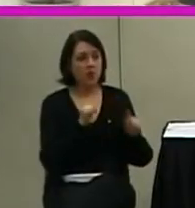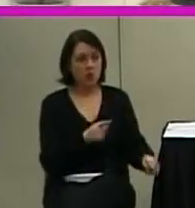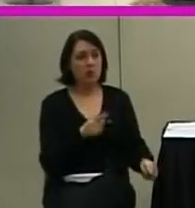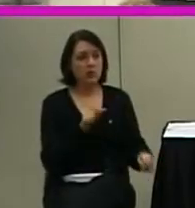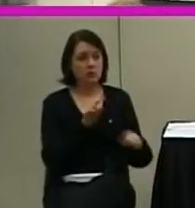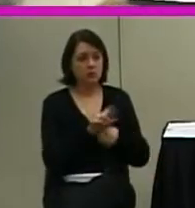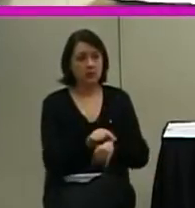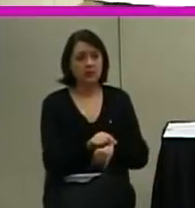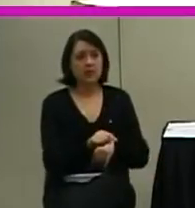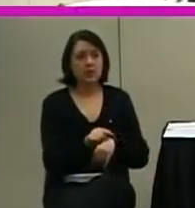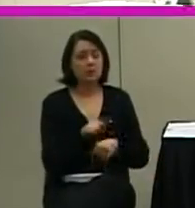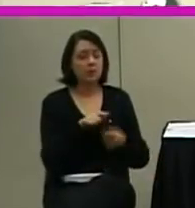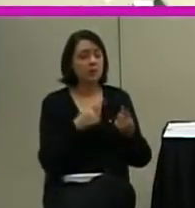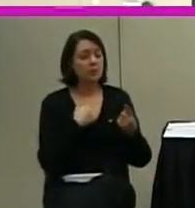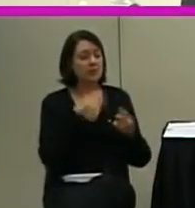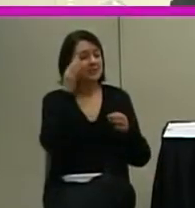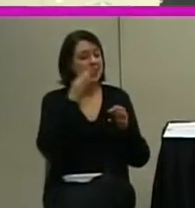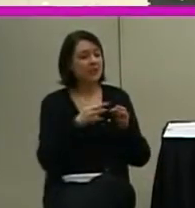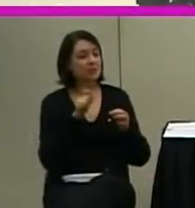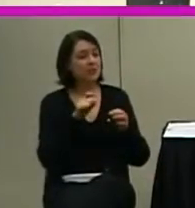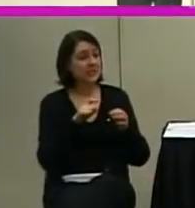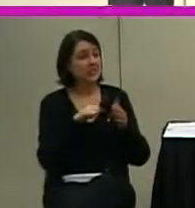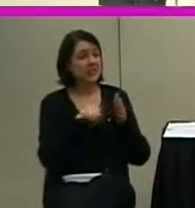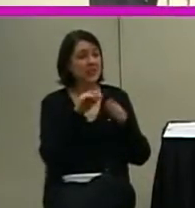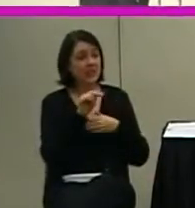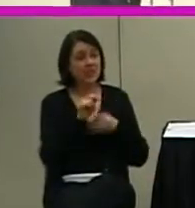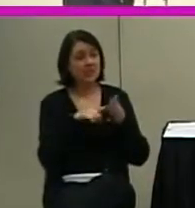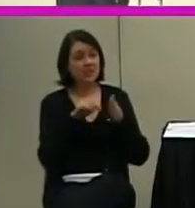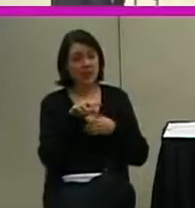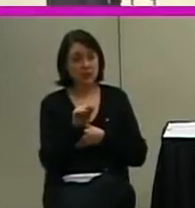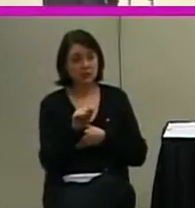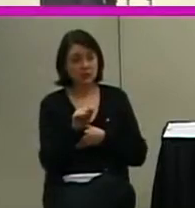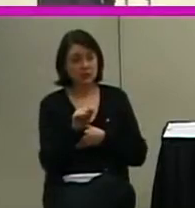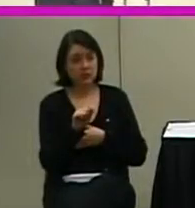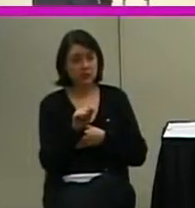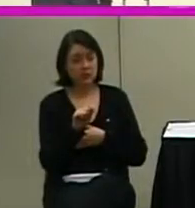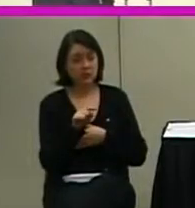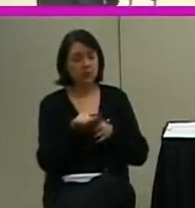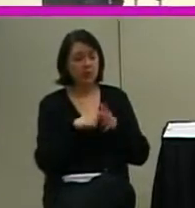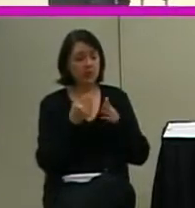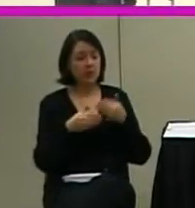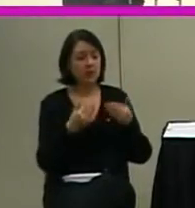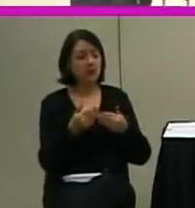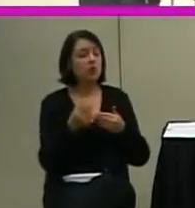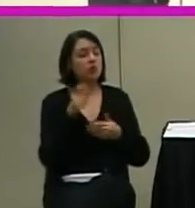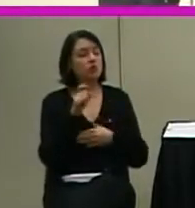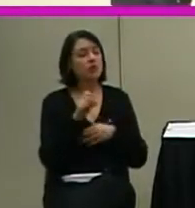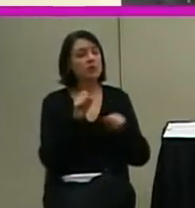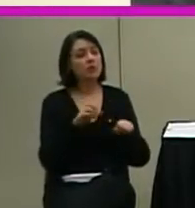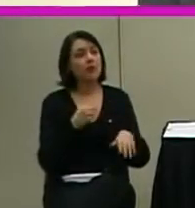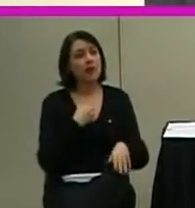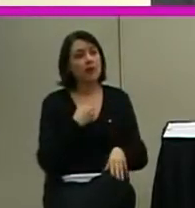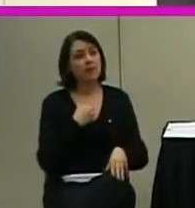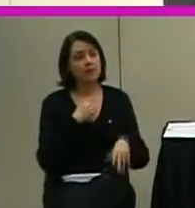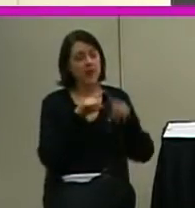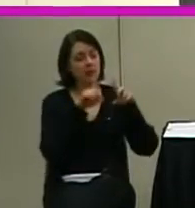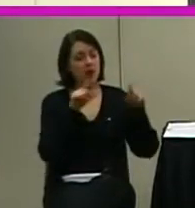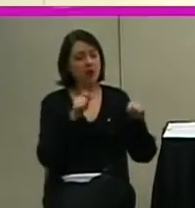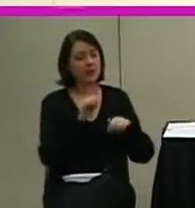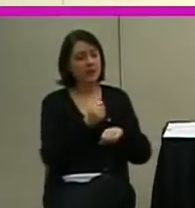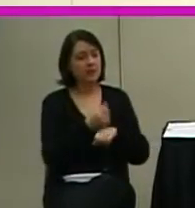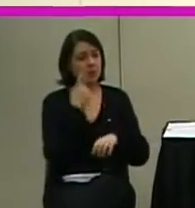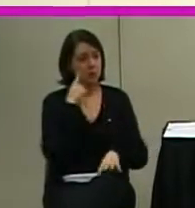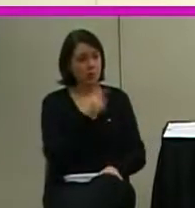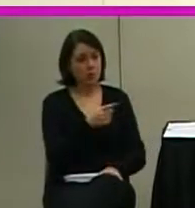use. When we decide you need check-in, check-out, or we're going to put you on check-in, check-out, we should be able to have a card set up for